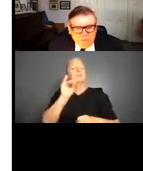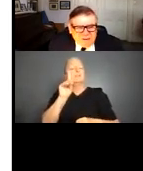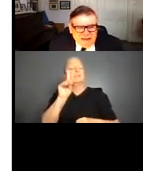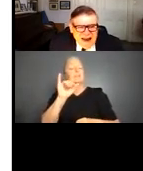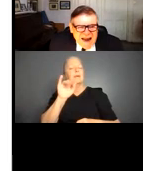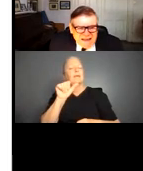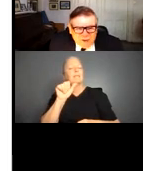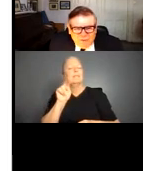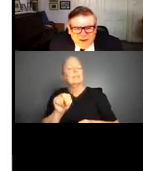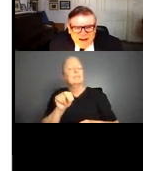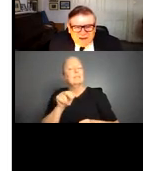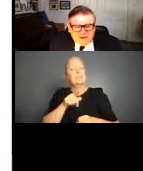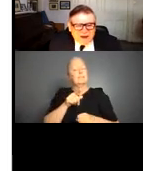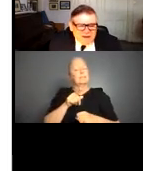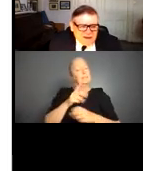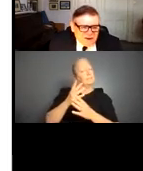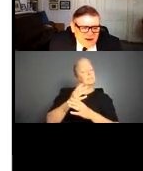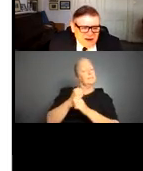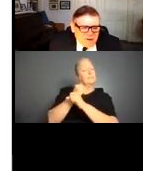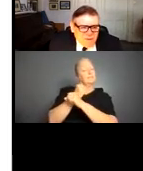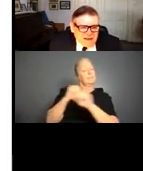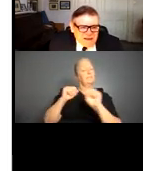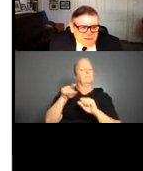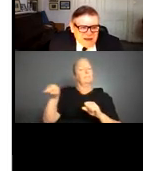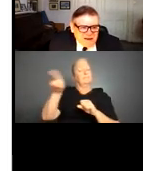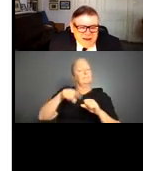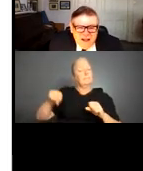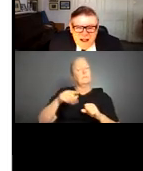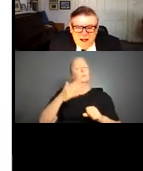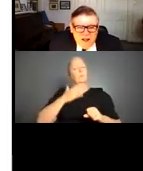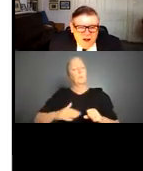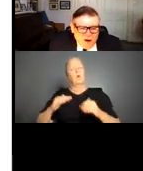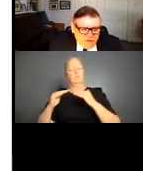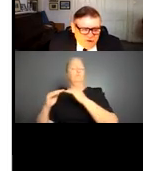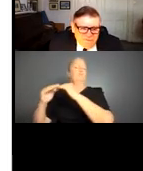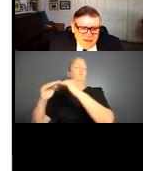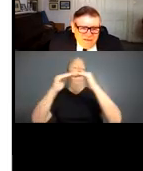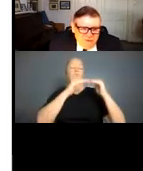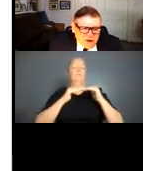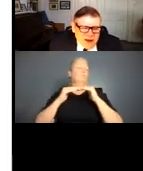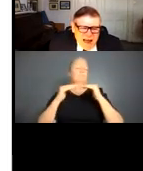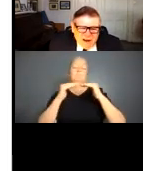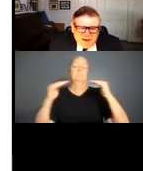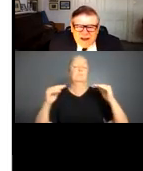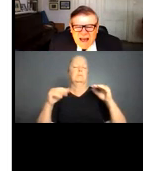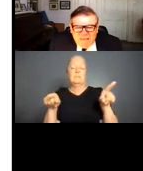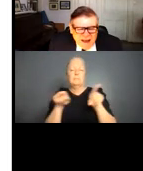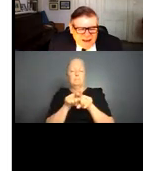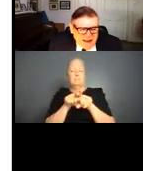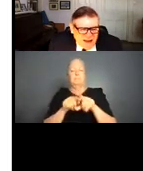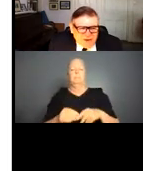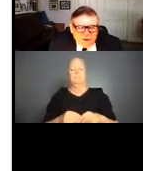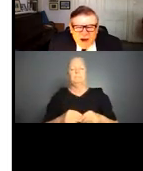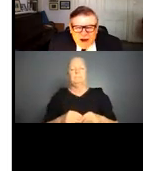own property and access all financial services on an equal basis with others. Often not allowed to have